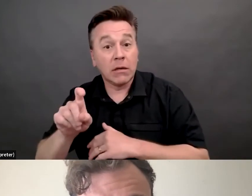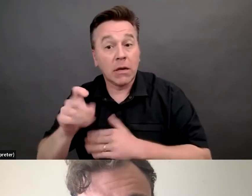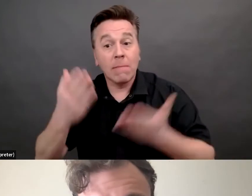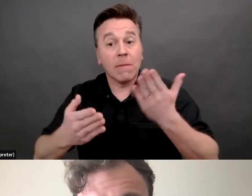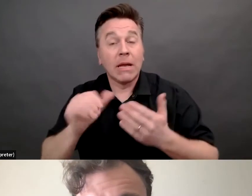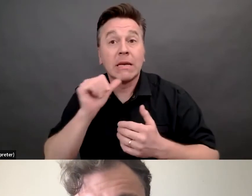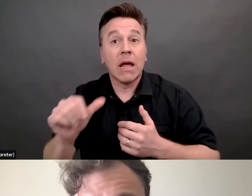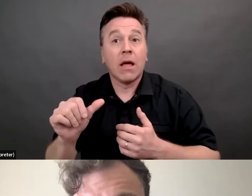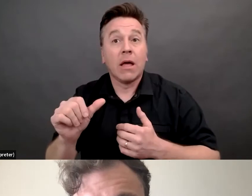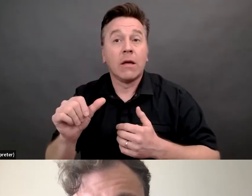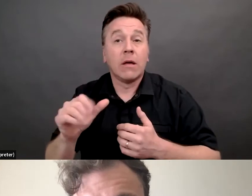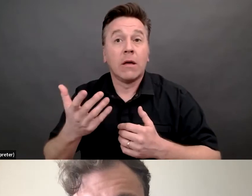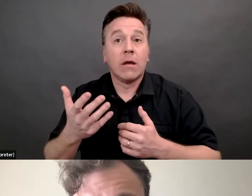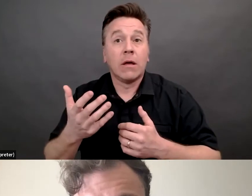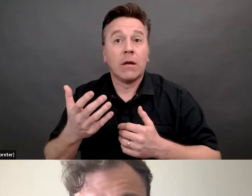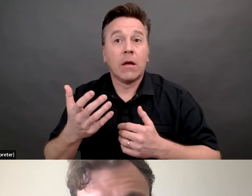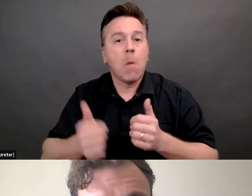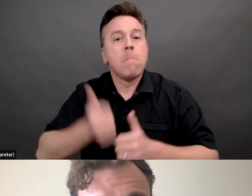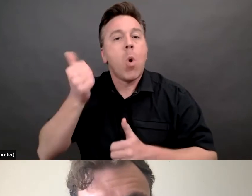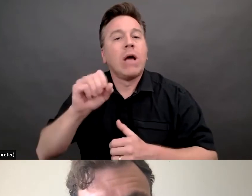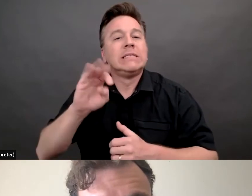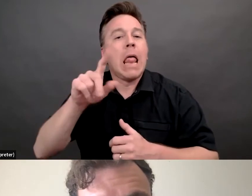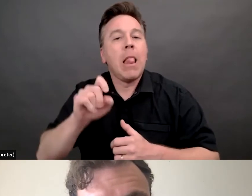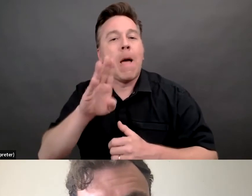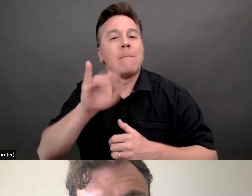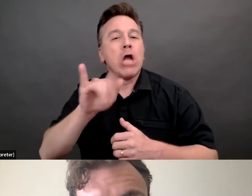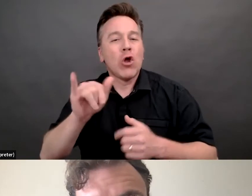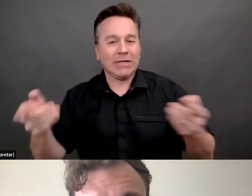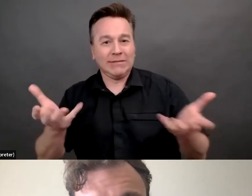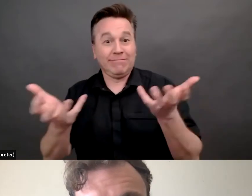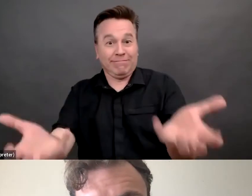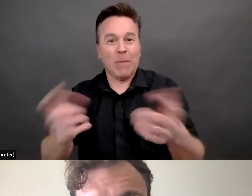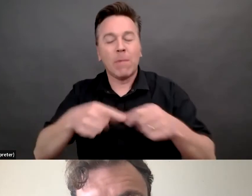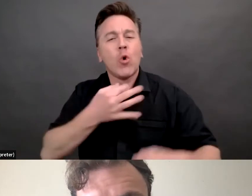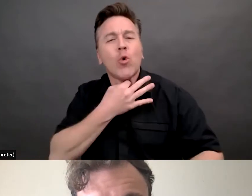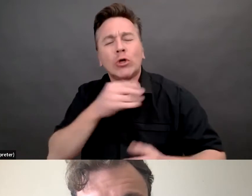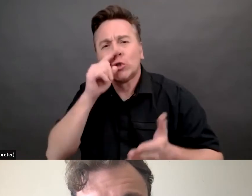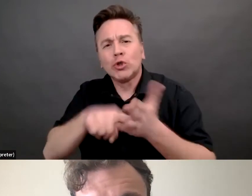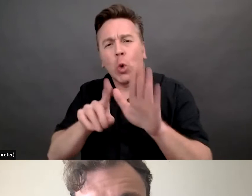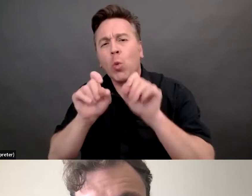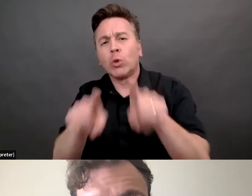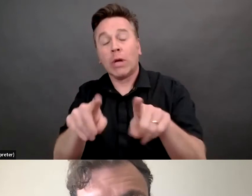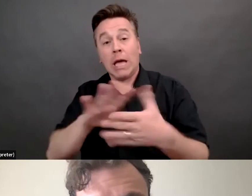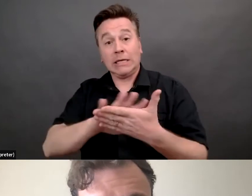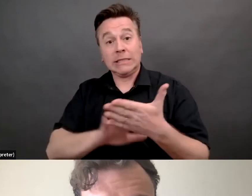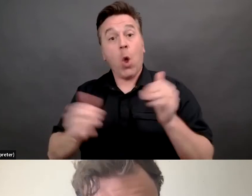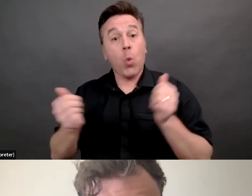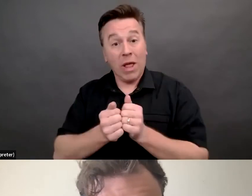be the most subtle binary, but I'm curious in the question of designing with.